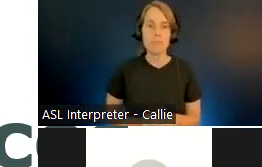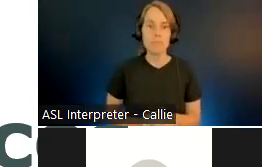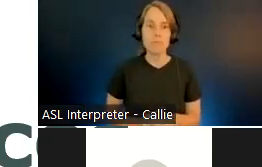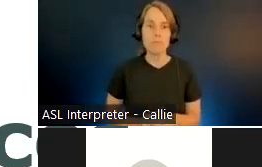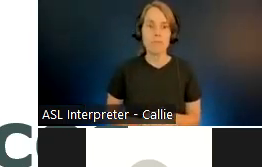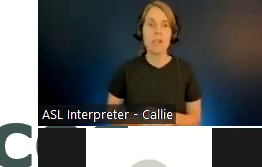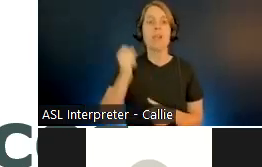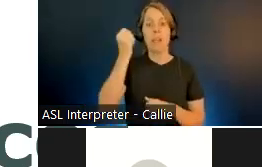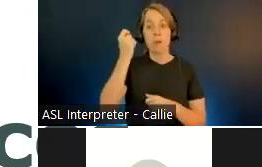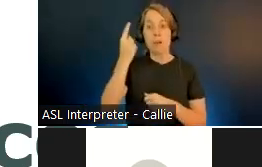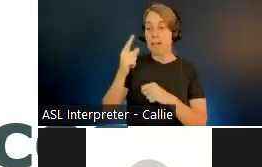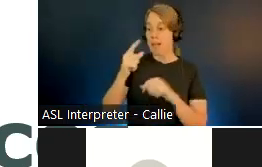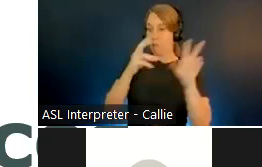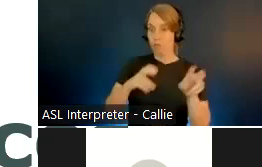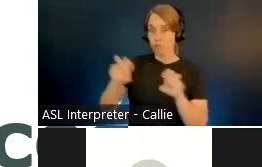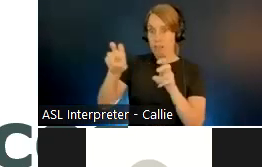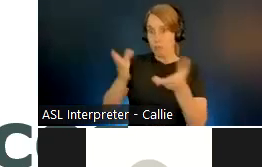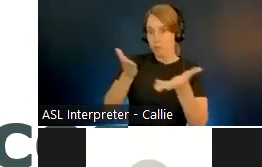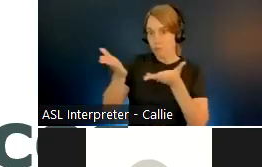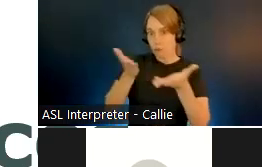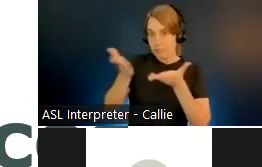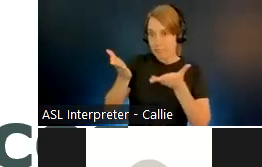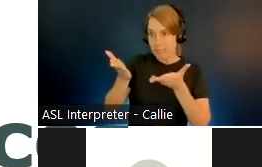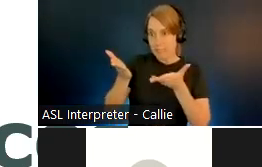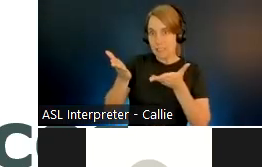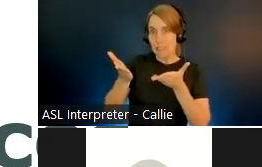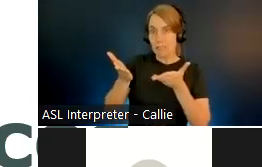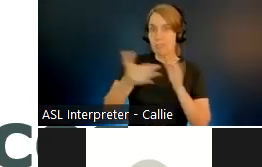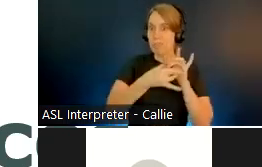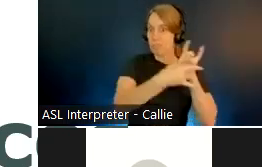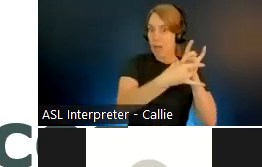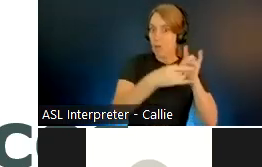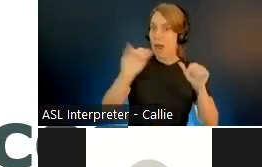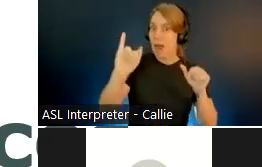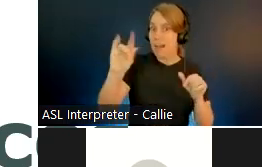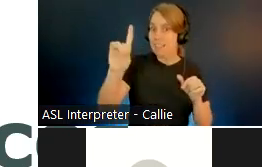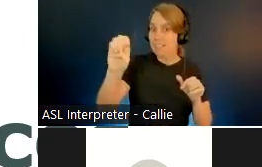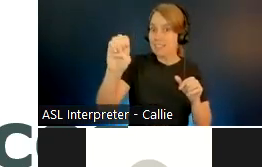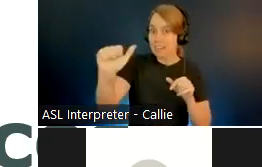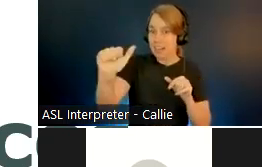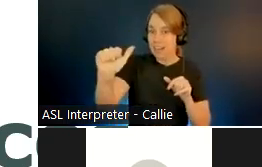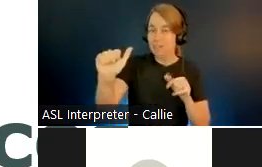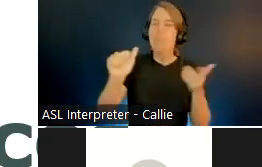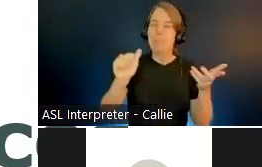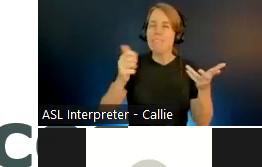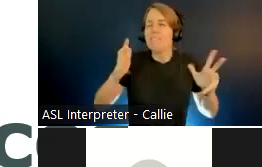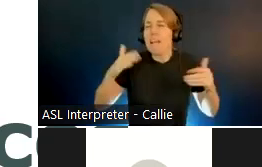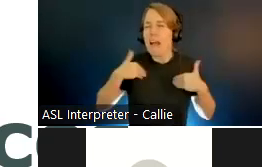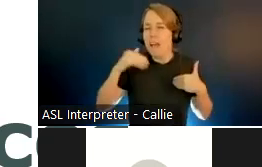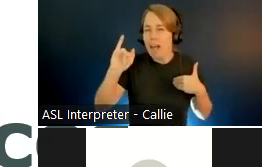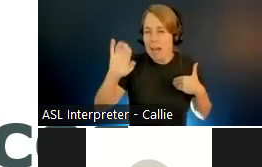under IDEA, in other words, they have an IEP, they're enrolled in special education, and they're getting transition